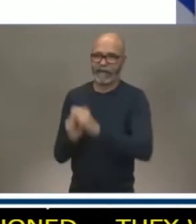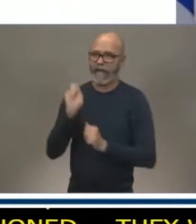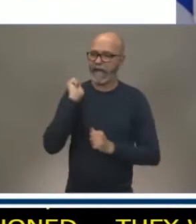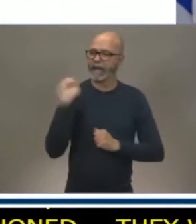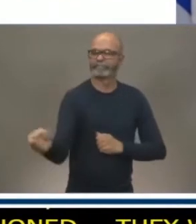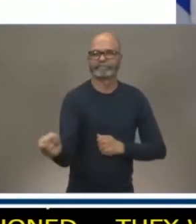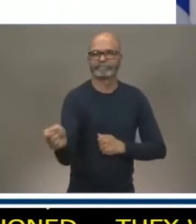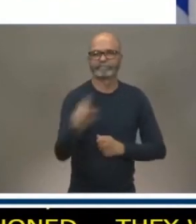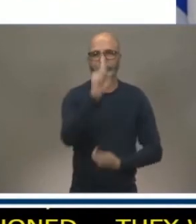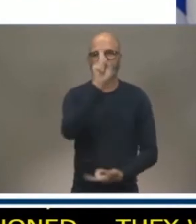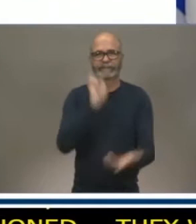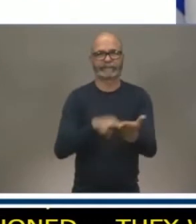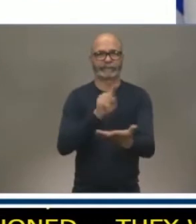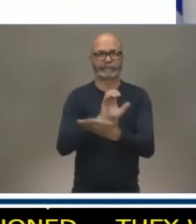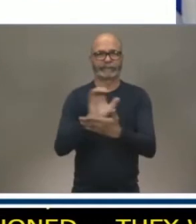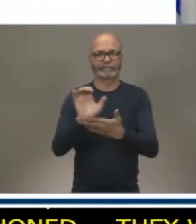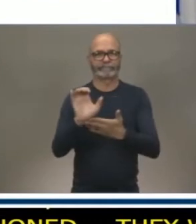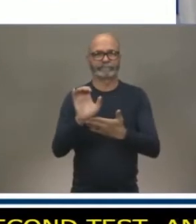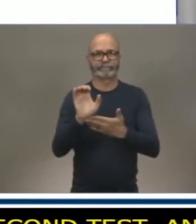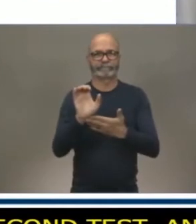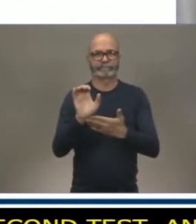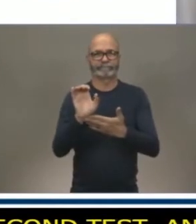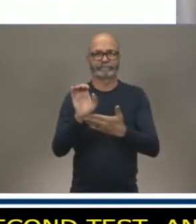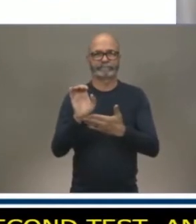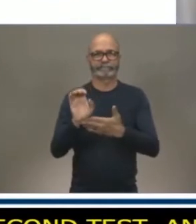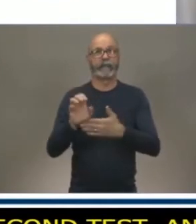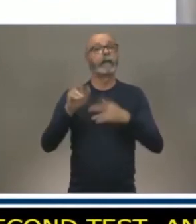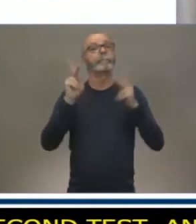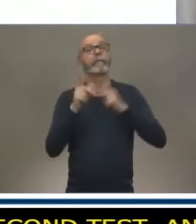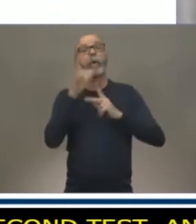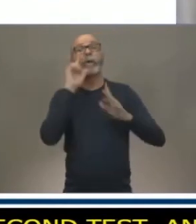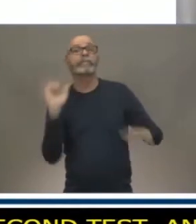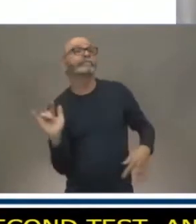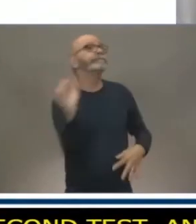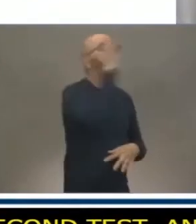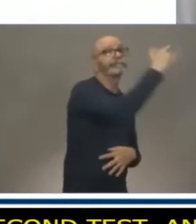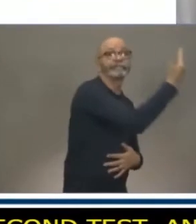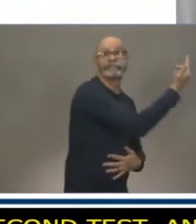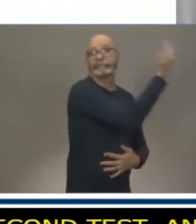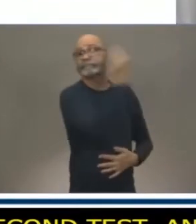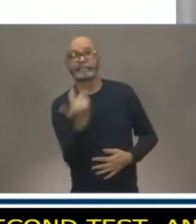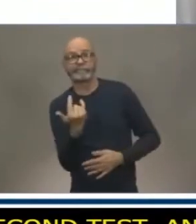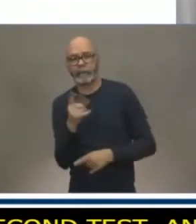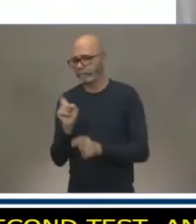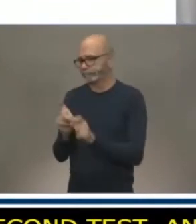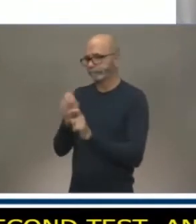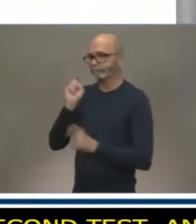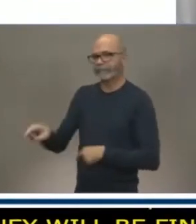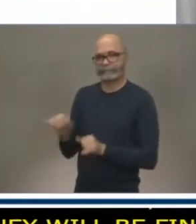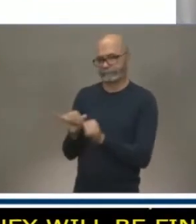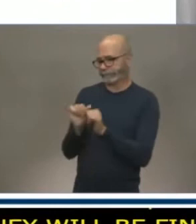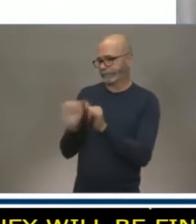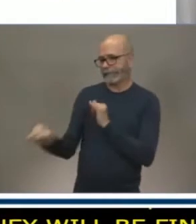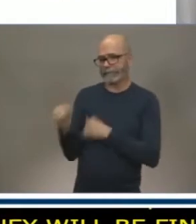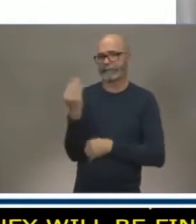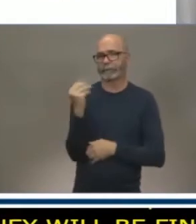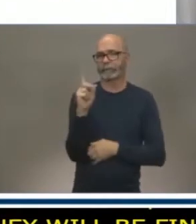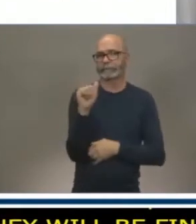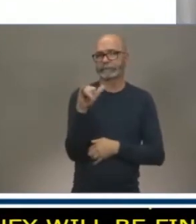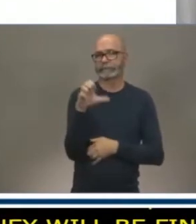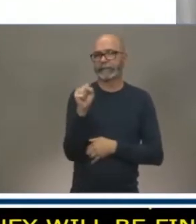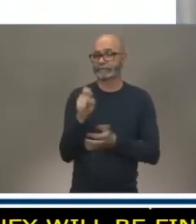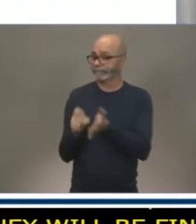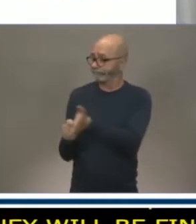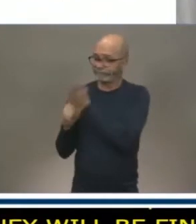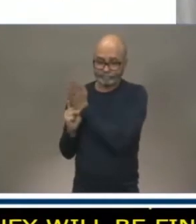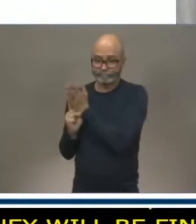that. Rotational workers are supposed to follow the 14-day modified self-isolation. And now with this mandatory